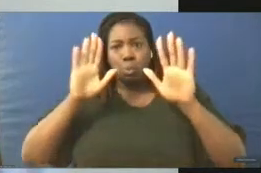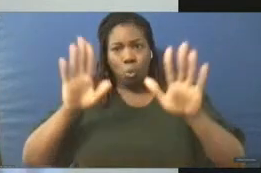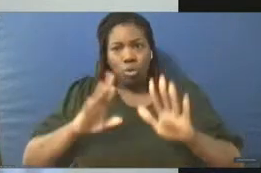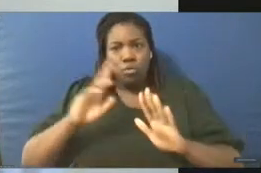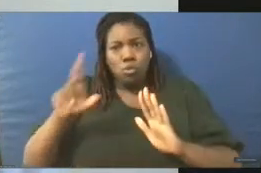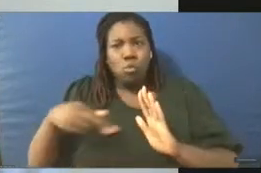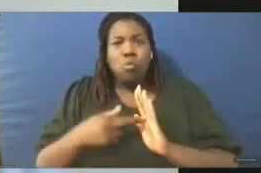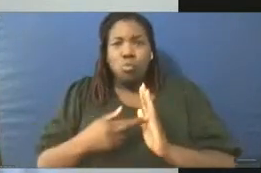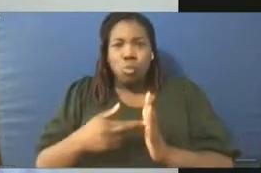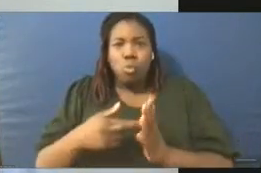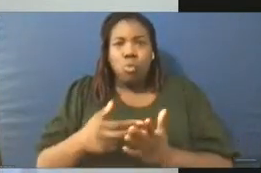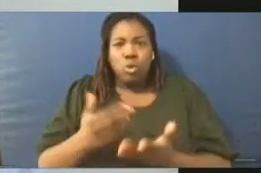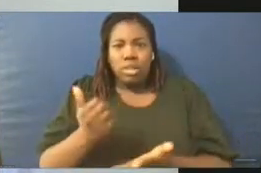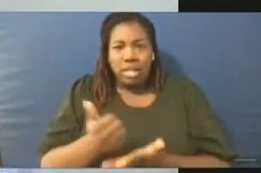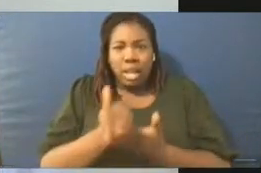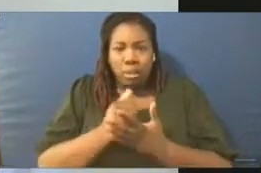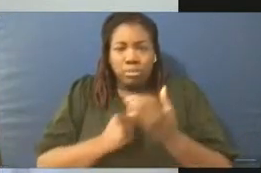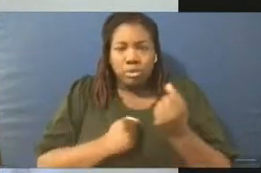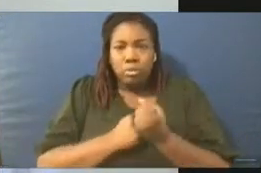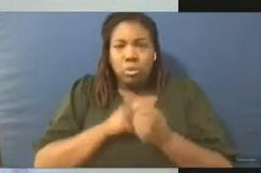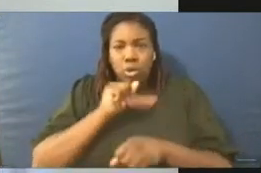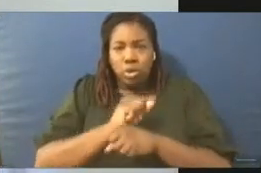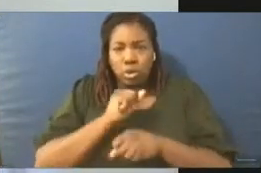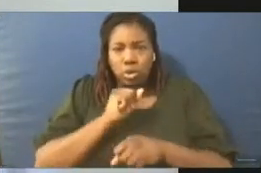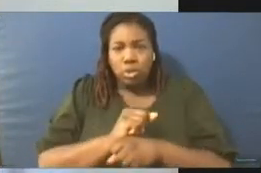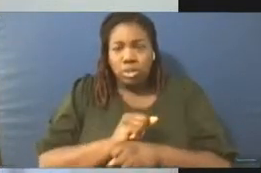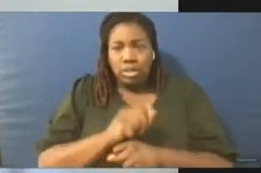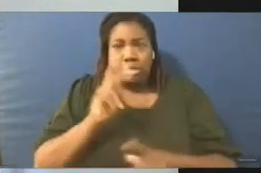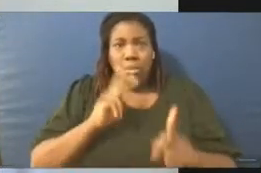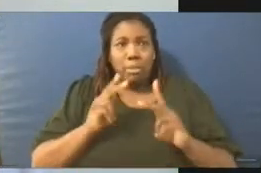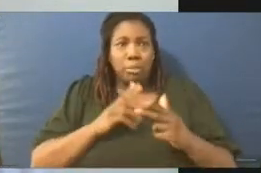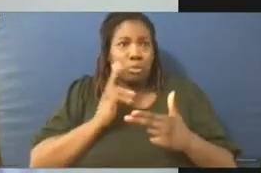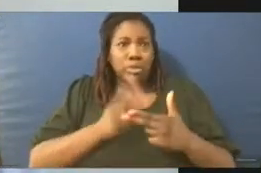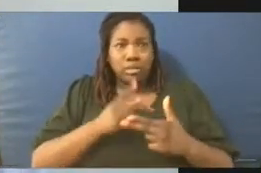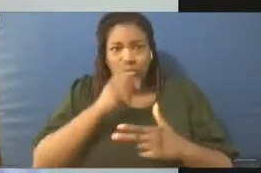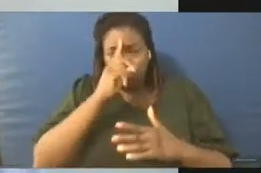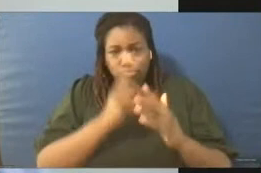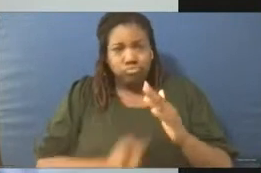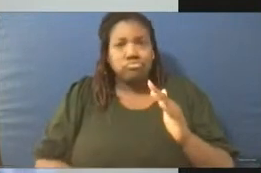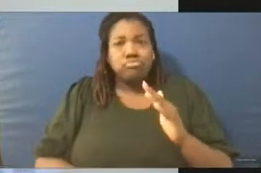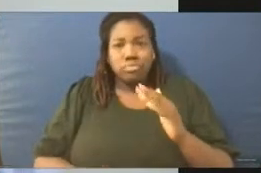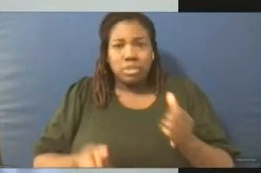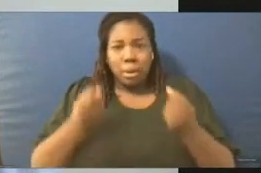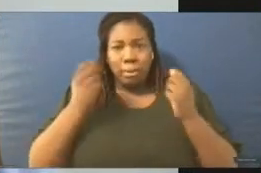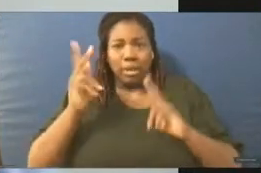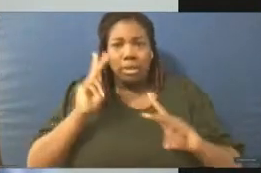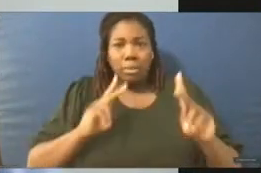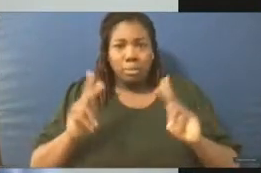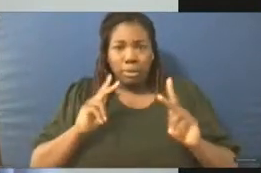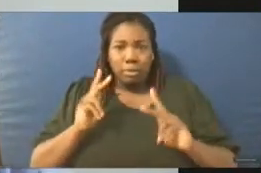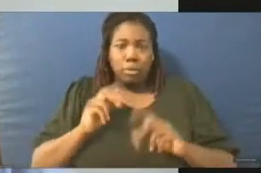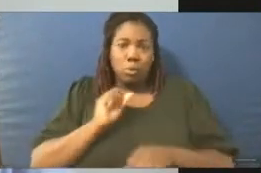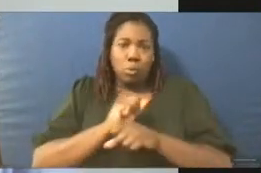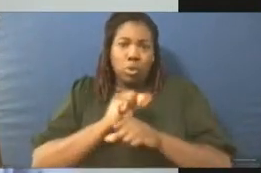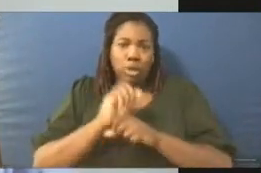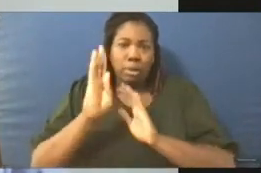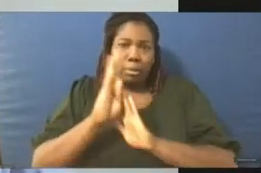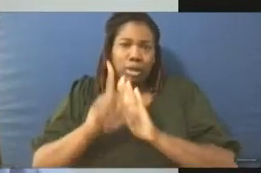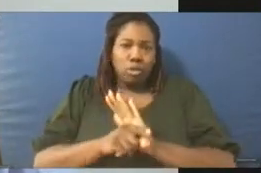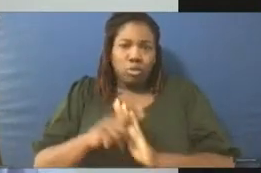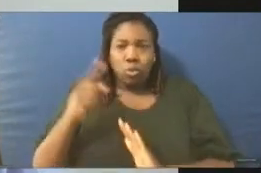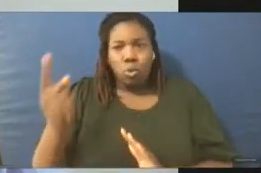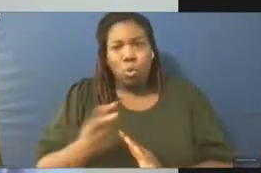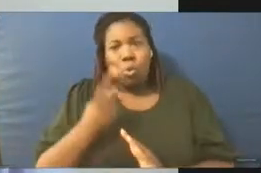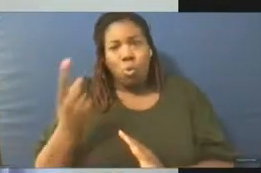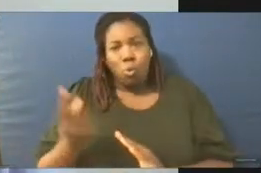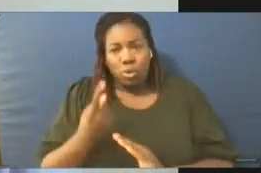doing this work, as well as those that I didn't mention. So there are so many hands behind the scene contributing to